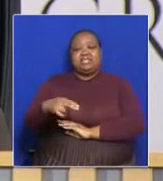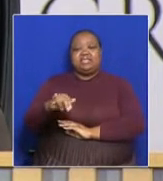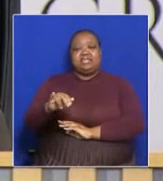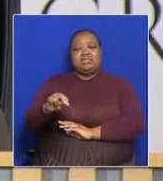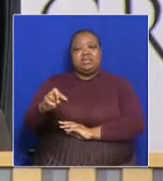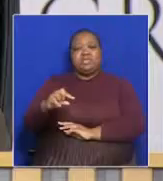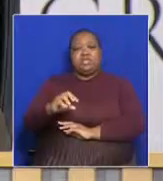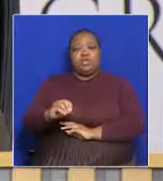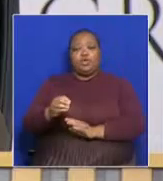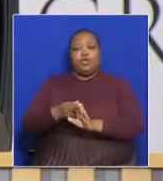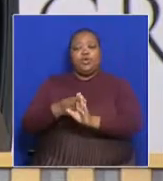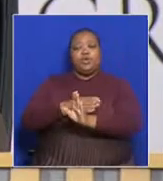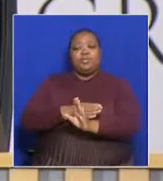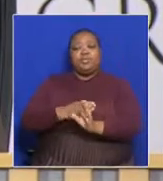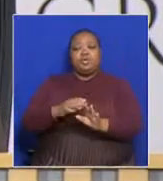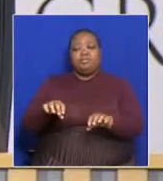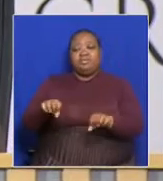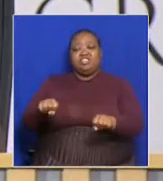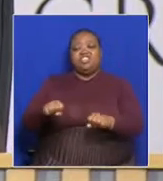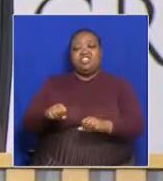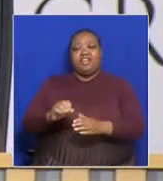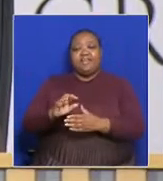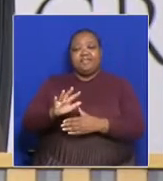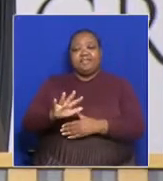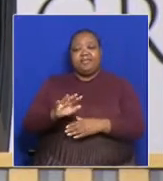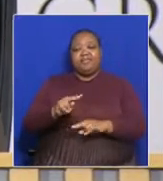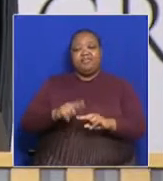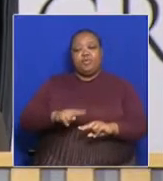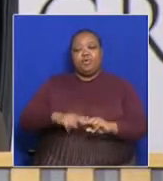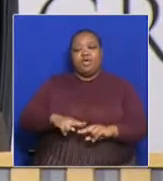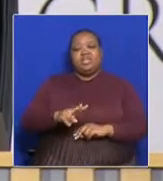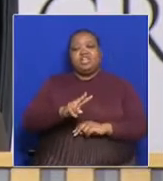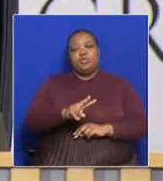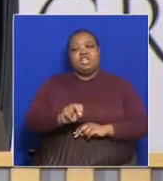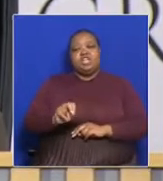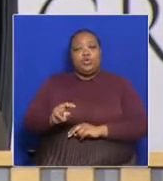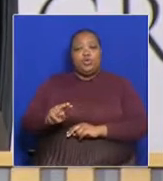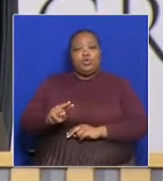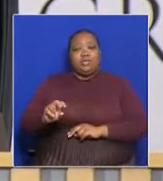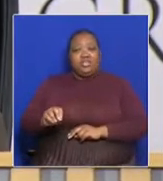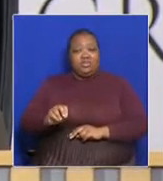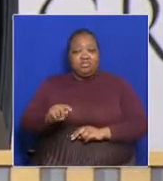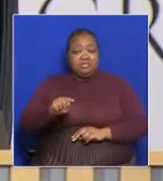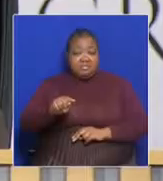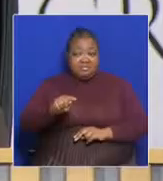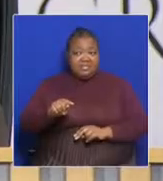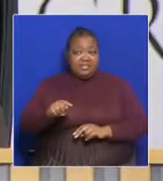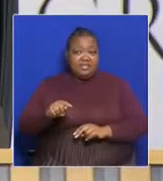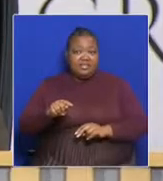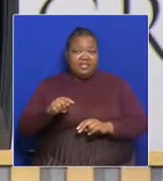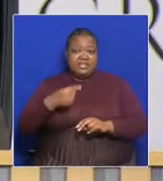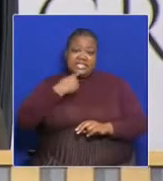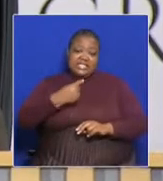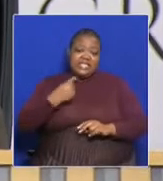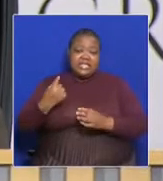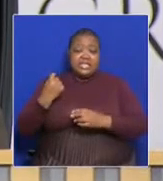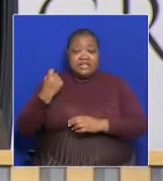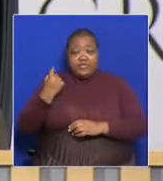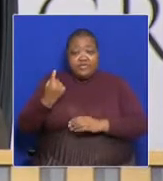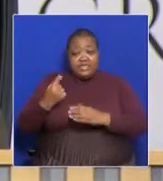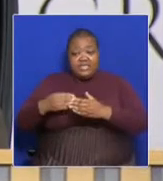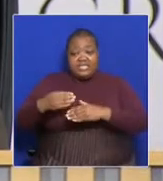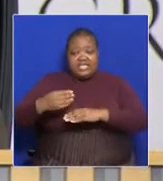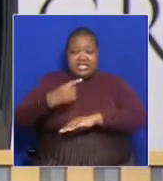5th of February 2020, they demanded those exhibits be removed the following day, and they could not, although